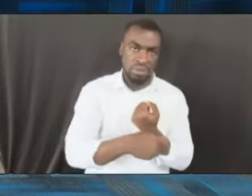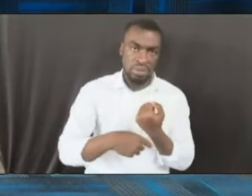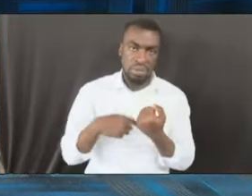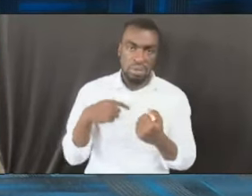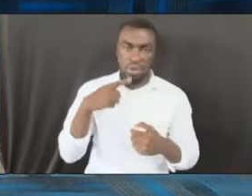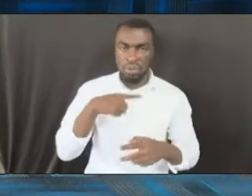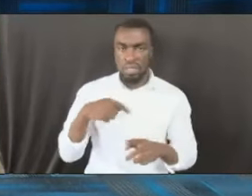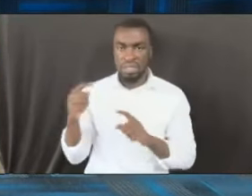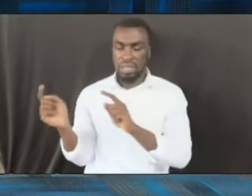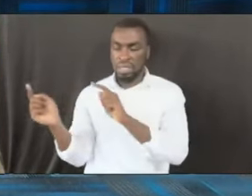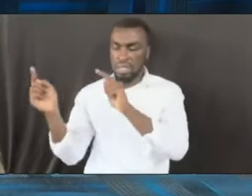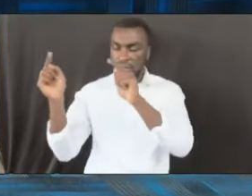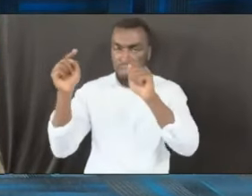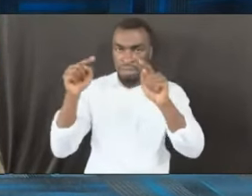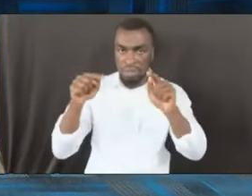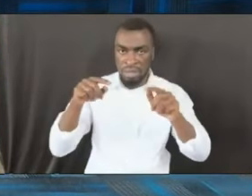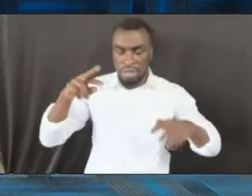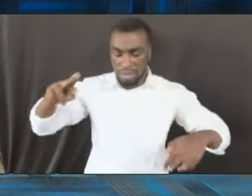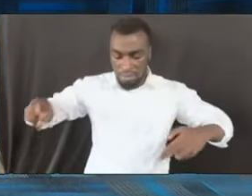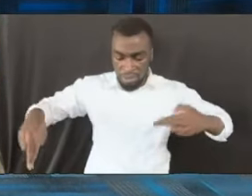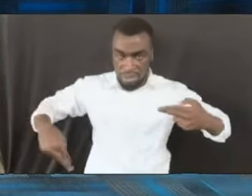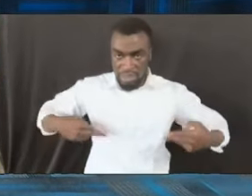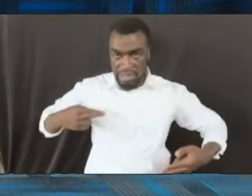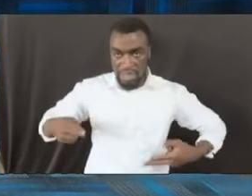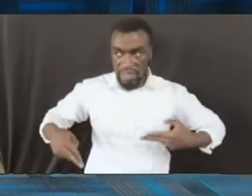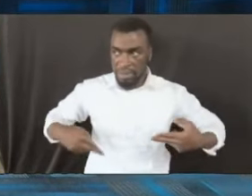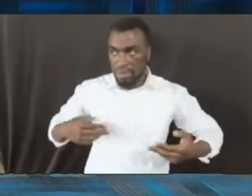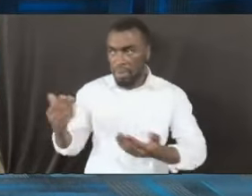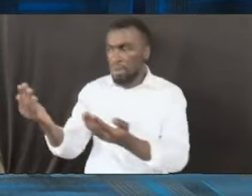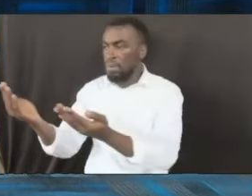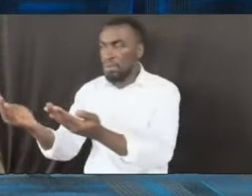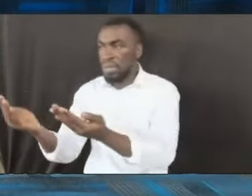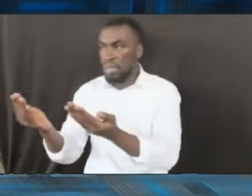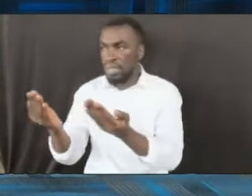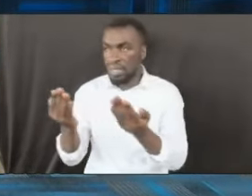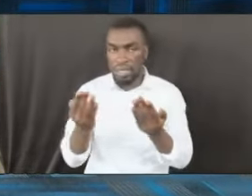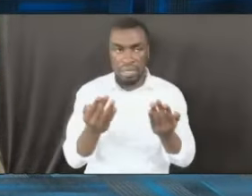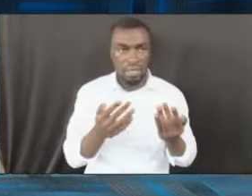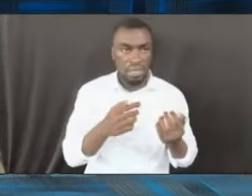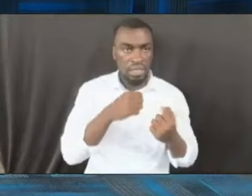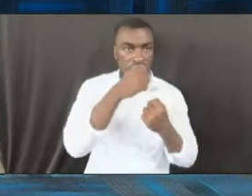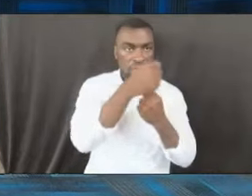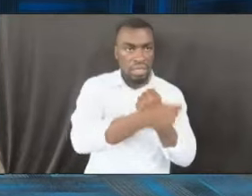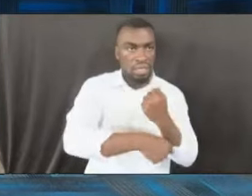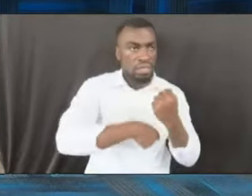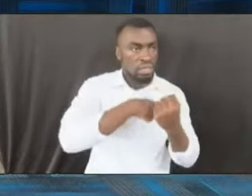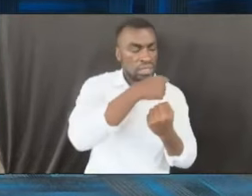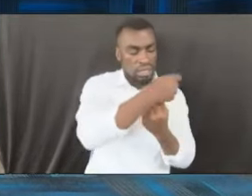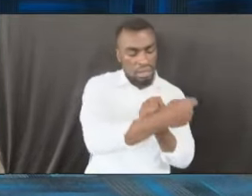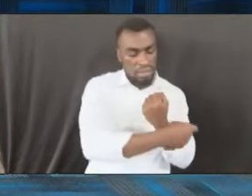Bringing in the sheep, we shall come rejoicing. Bringing in the